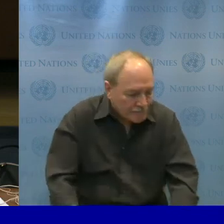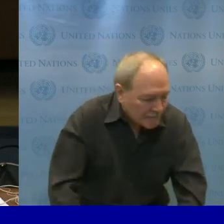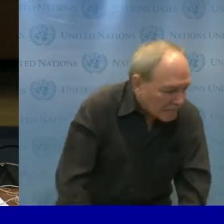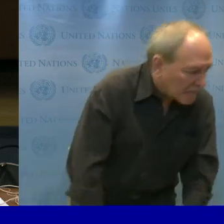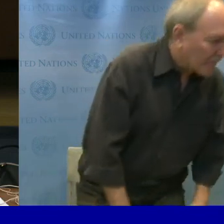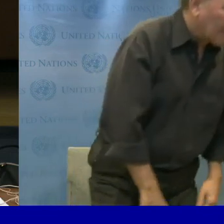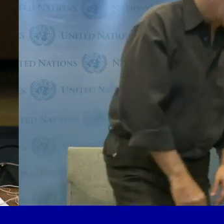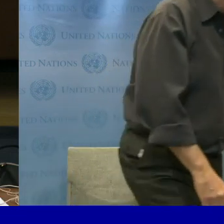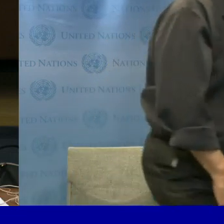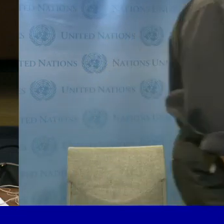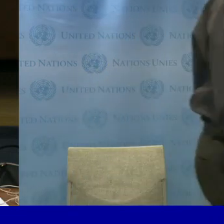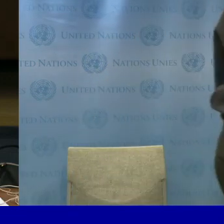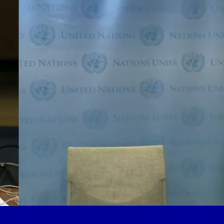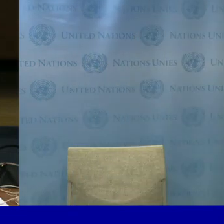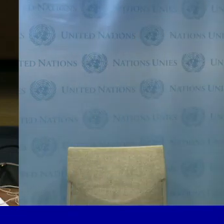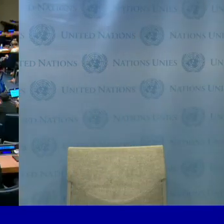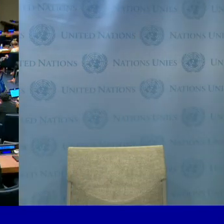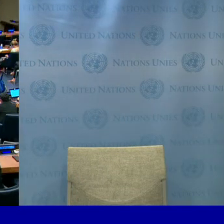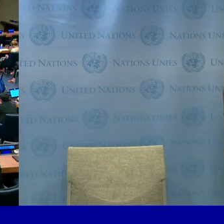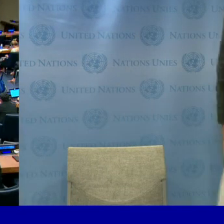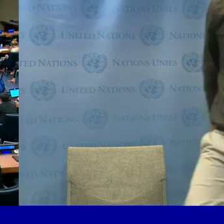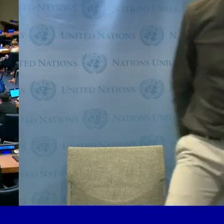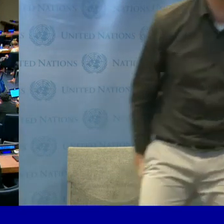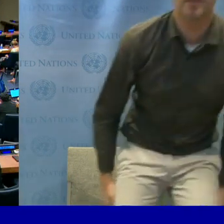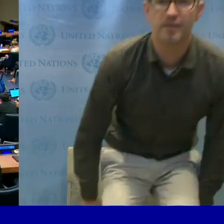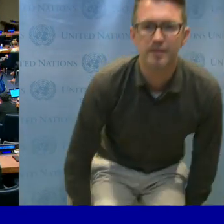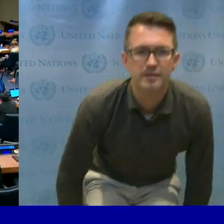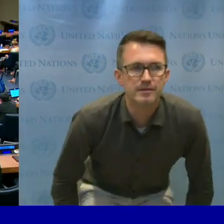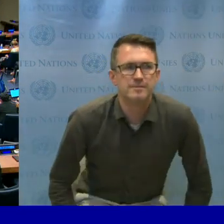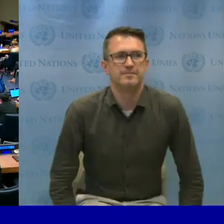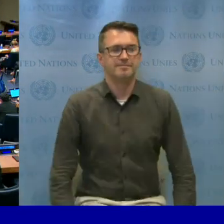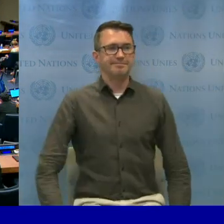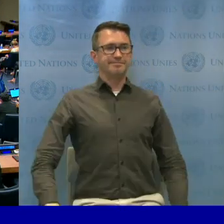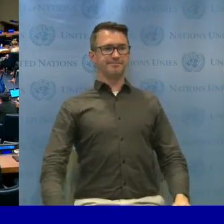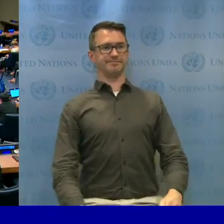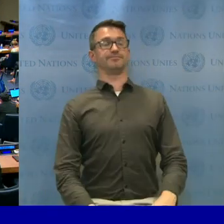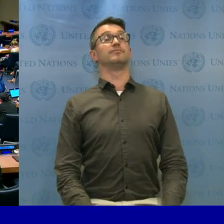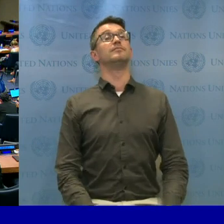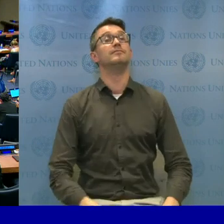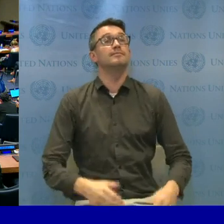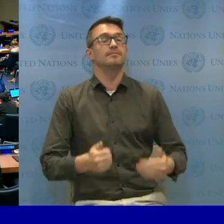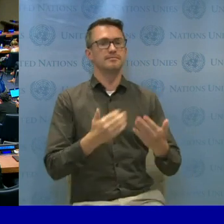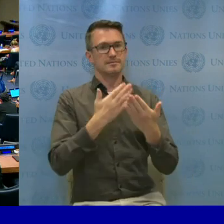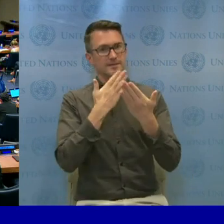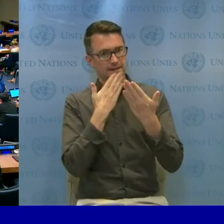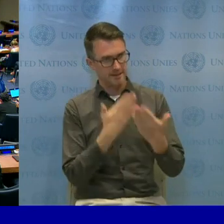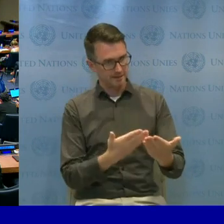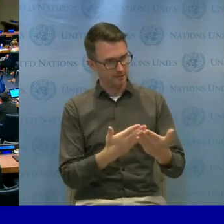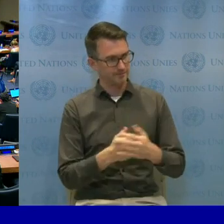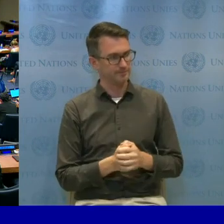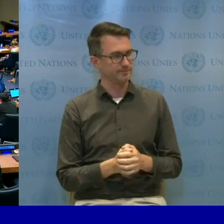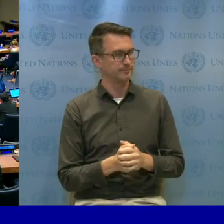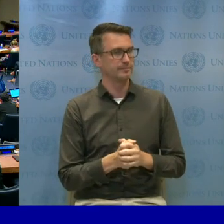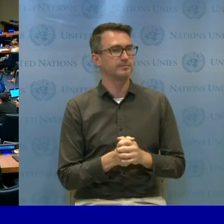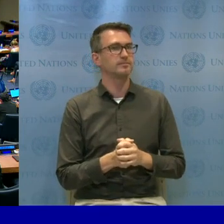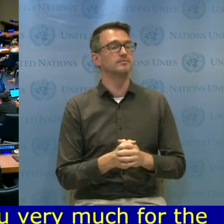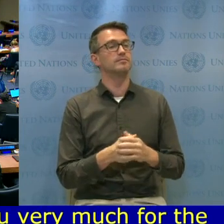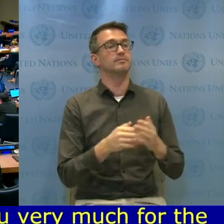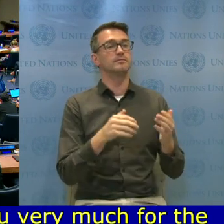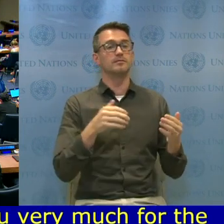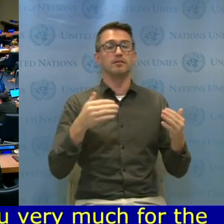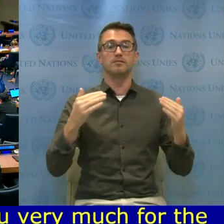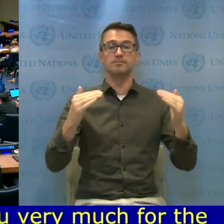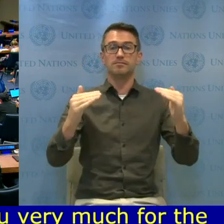for this wonderful presentation, very interesting thoughts. And now I would like to ask the next speaker, Mr. Curry